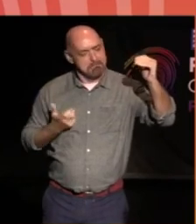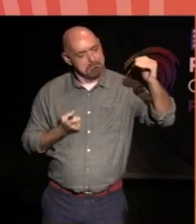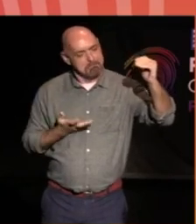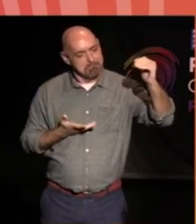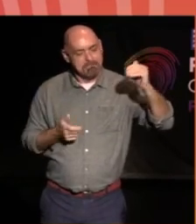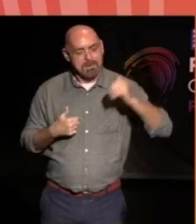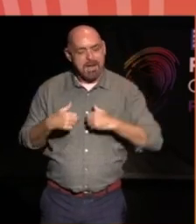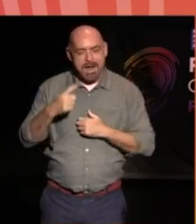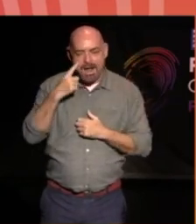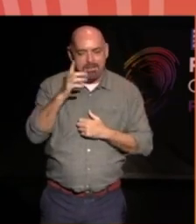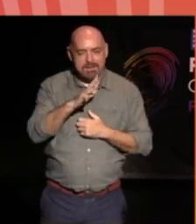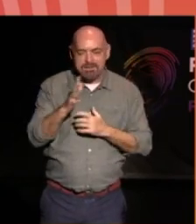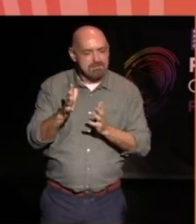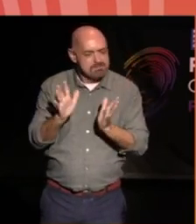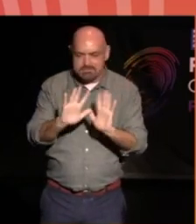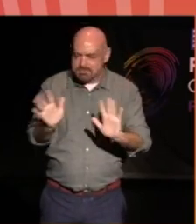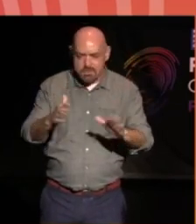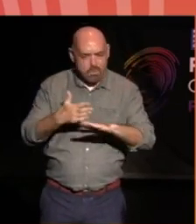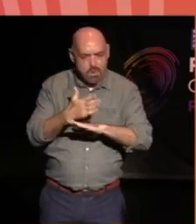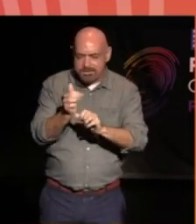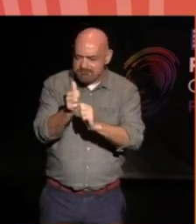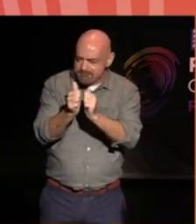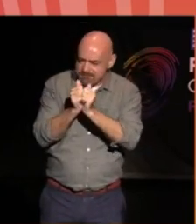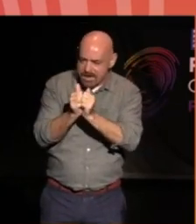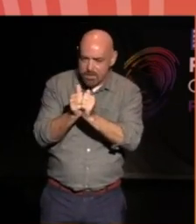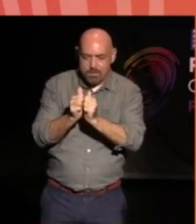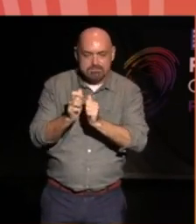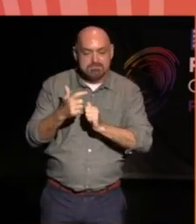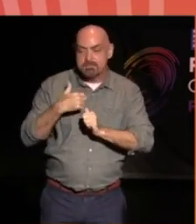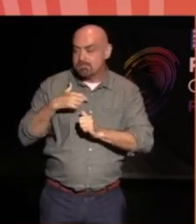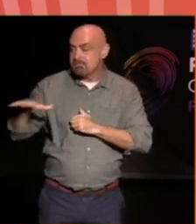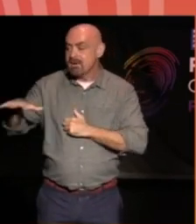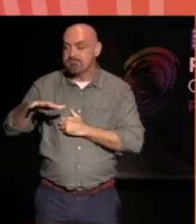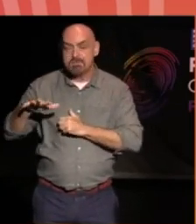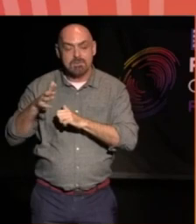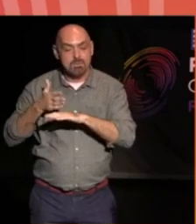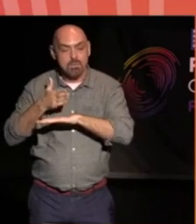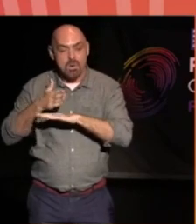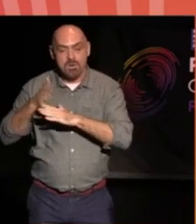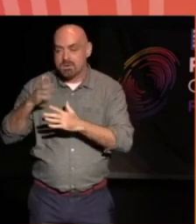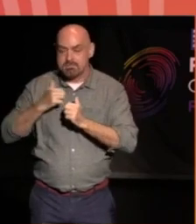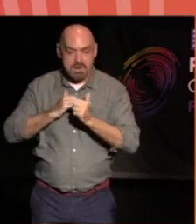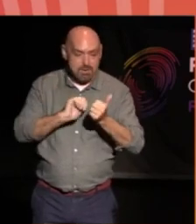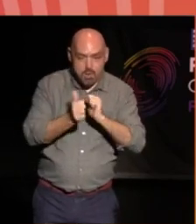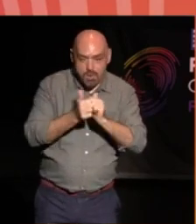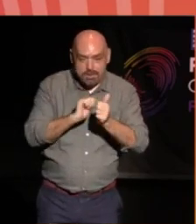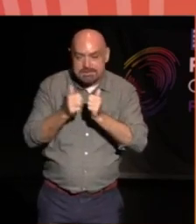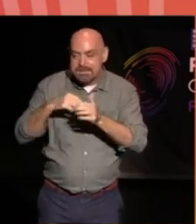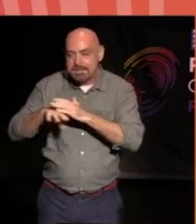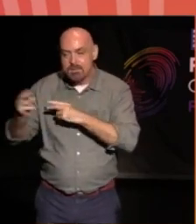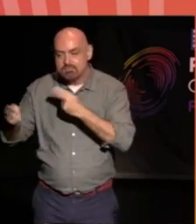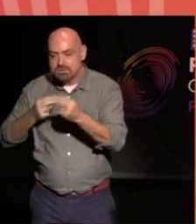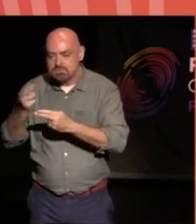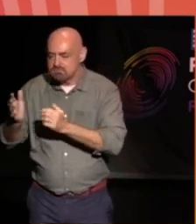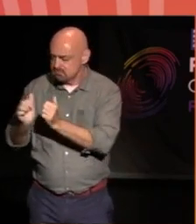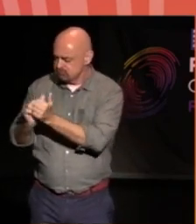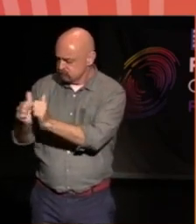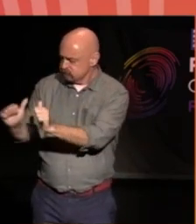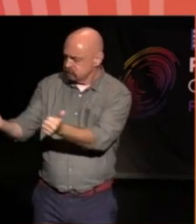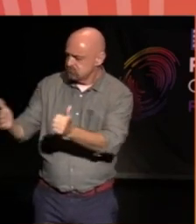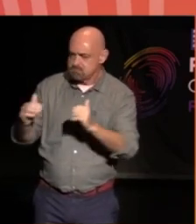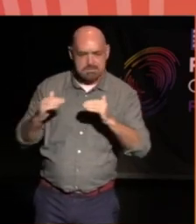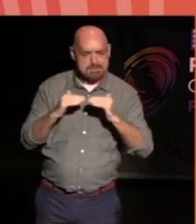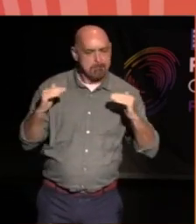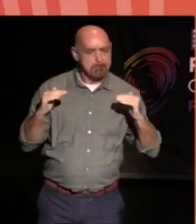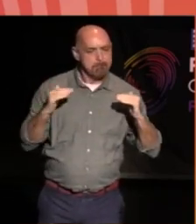this idea of the value of work. I think the work that my family does and all of my colleagues at the restaurant is just as valuable as my